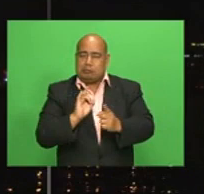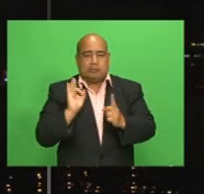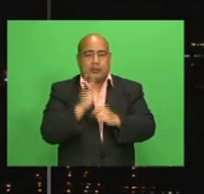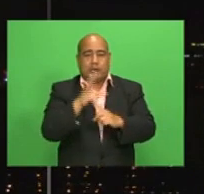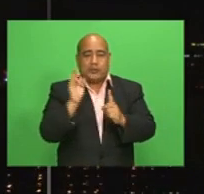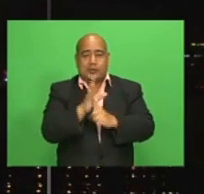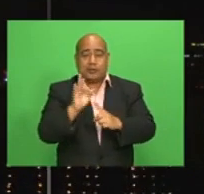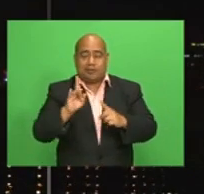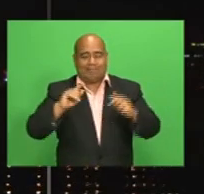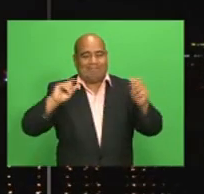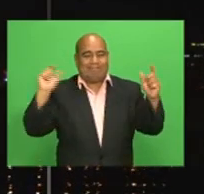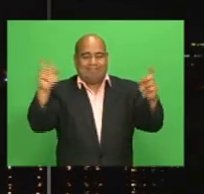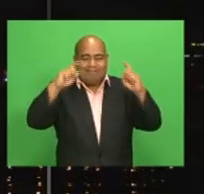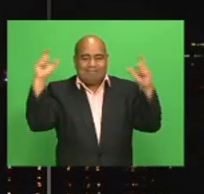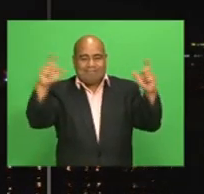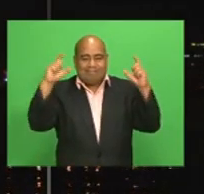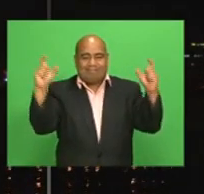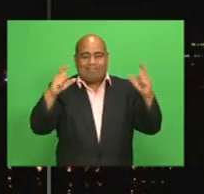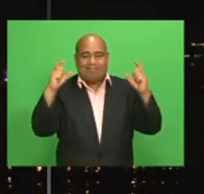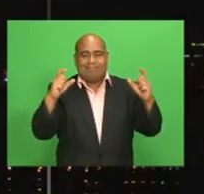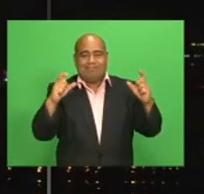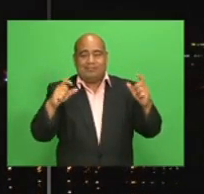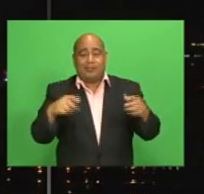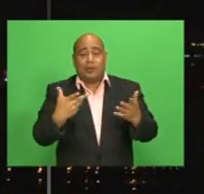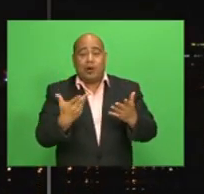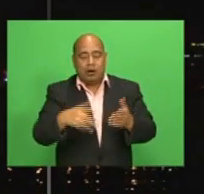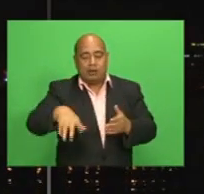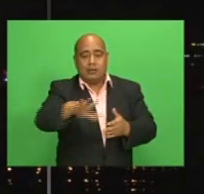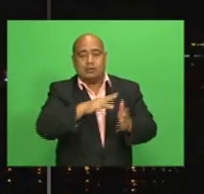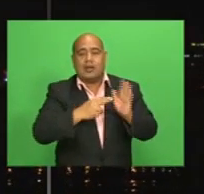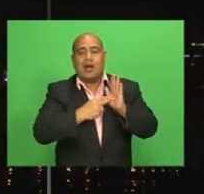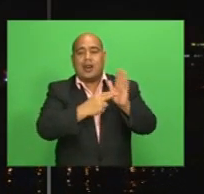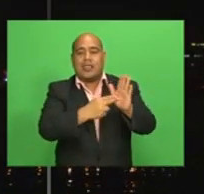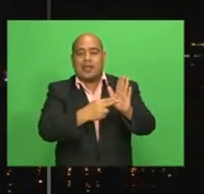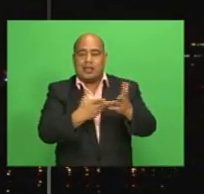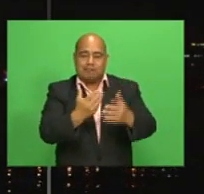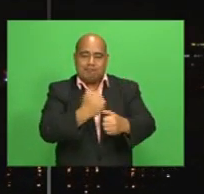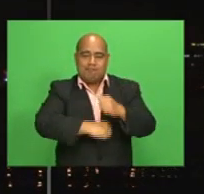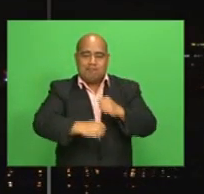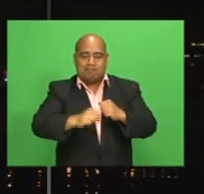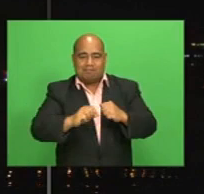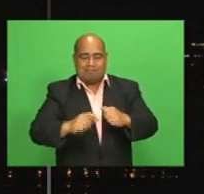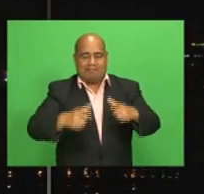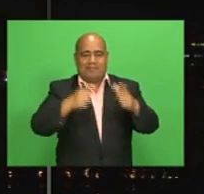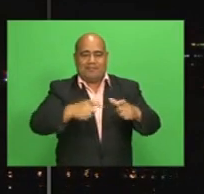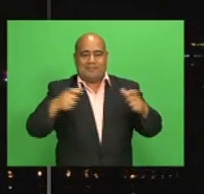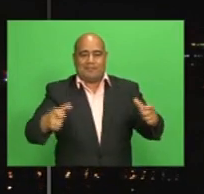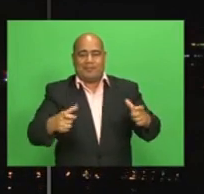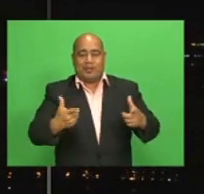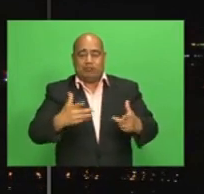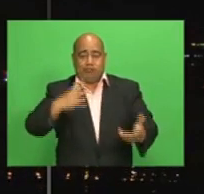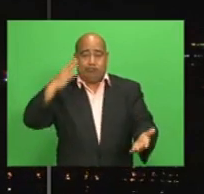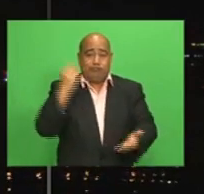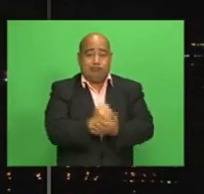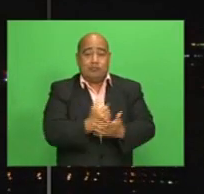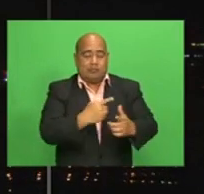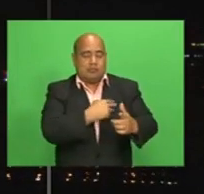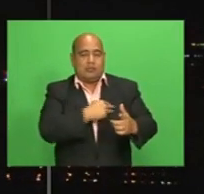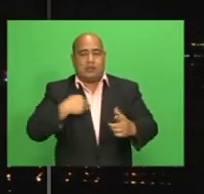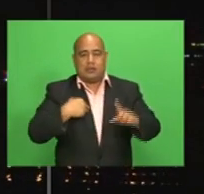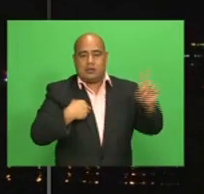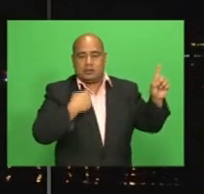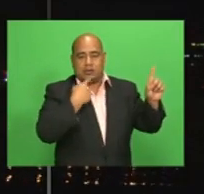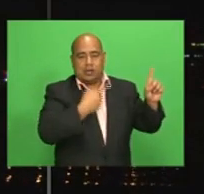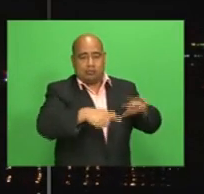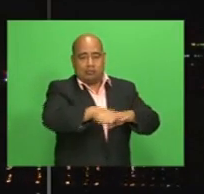Nadi. The tourist town will be declared Fiji's third city. This was confirmed by Minister for Local Government Pramila Kumar during a